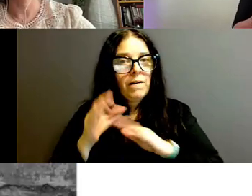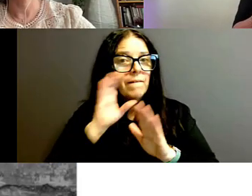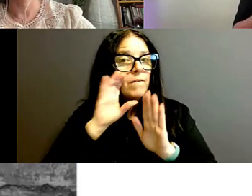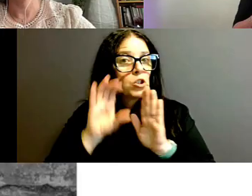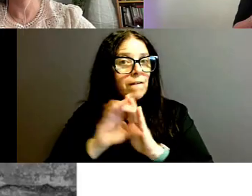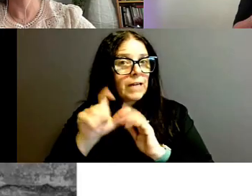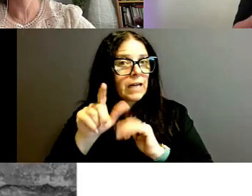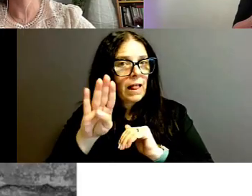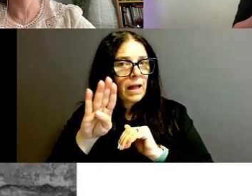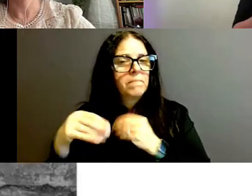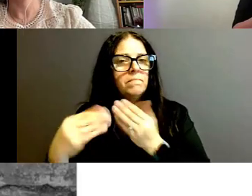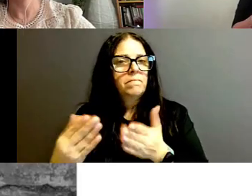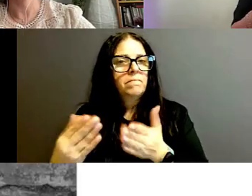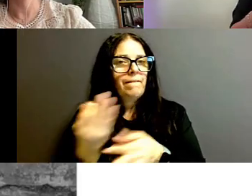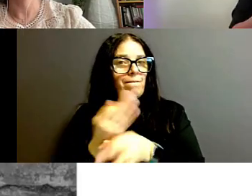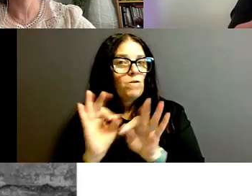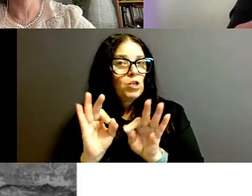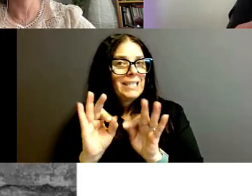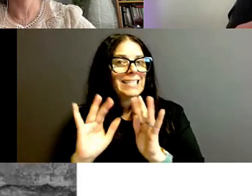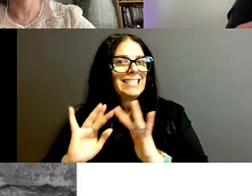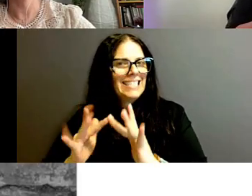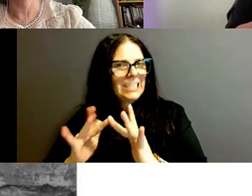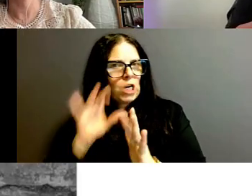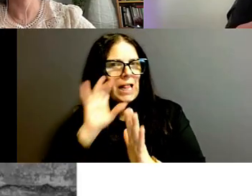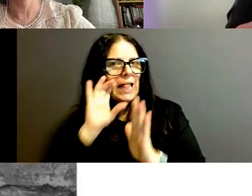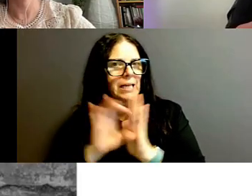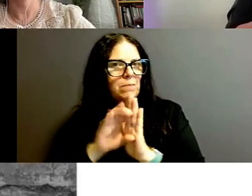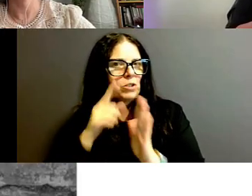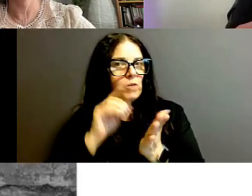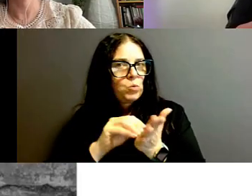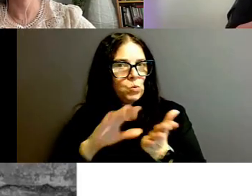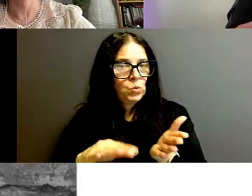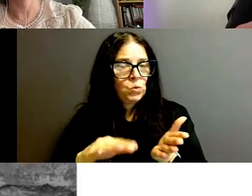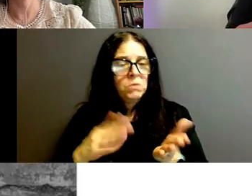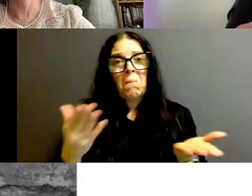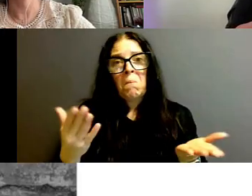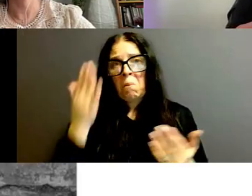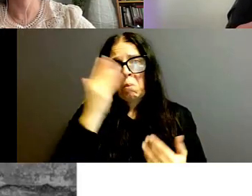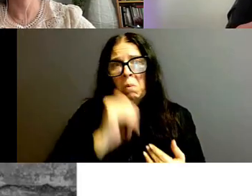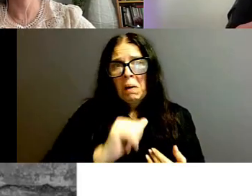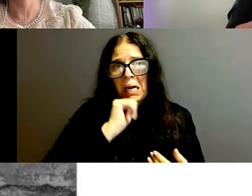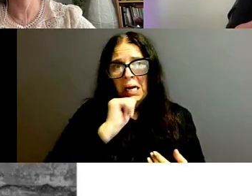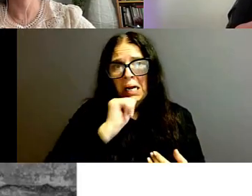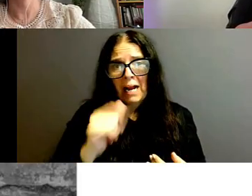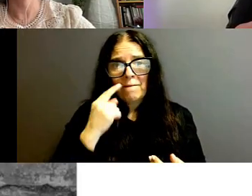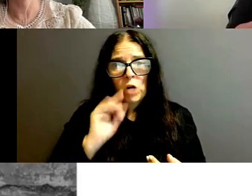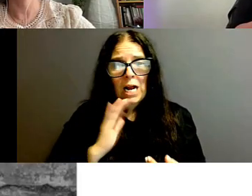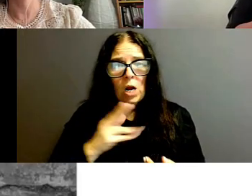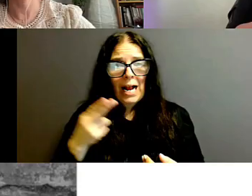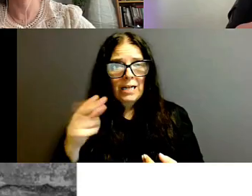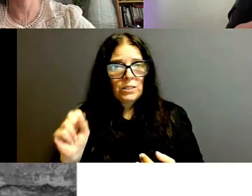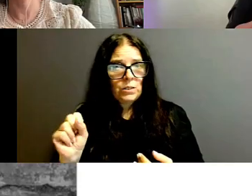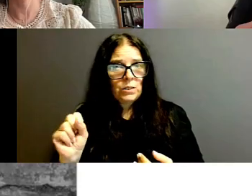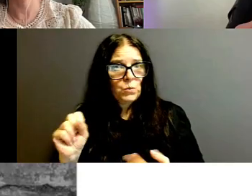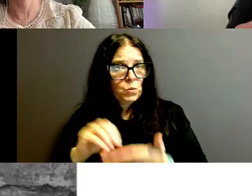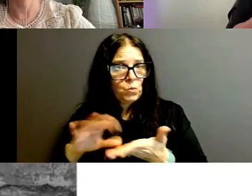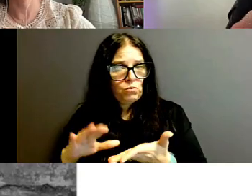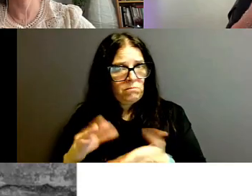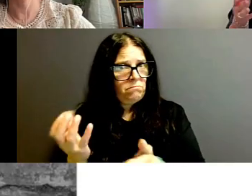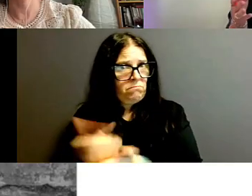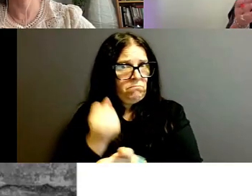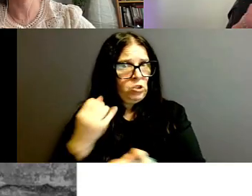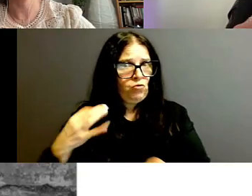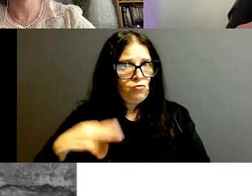digital images to our students. So what better way to for our secondary students to earn credits? So